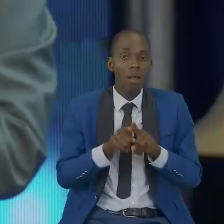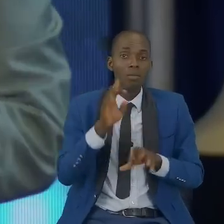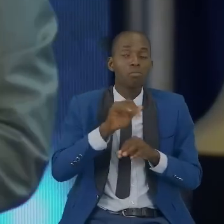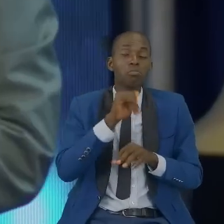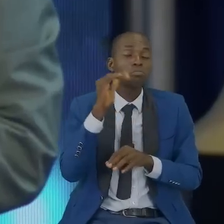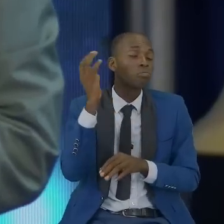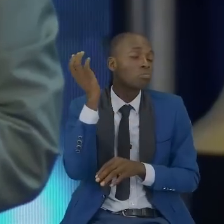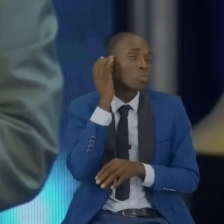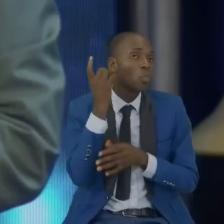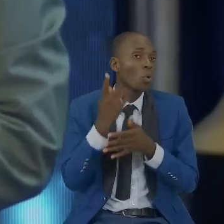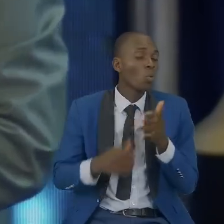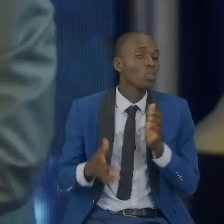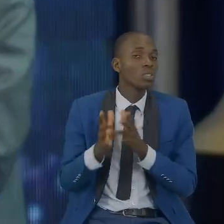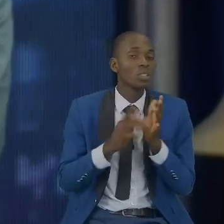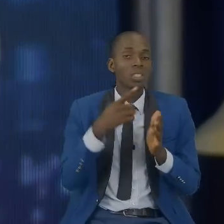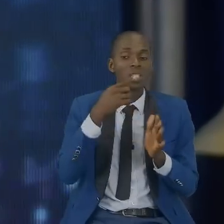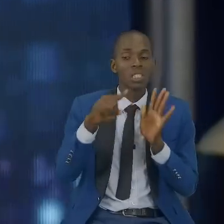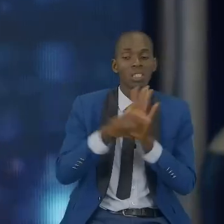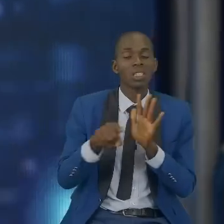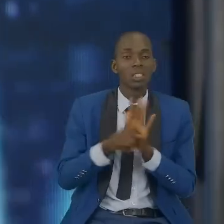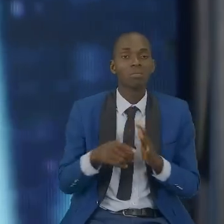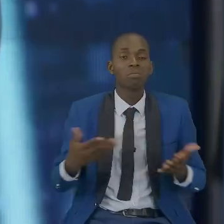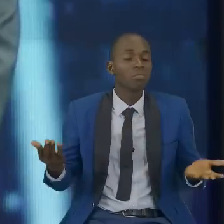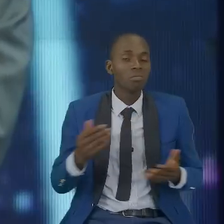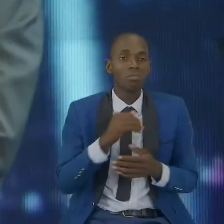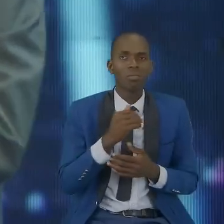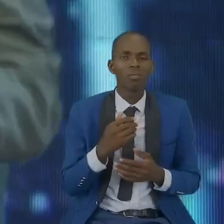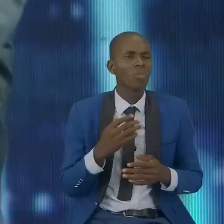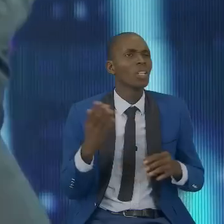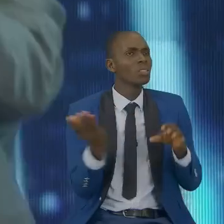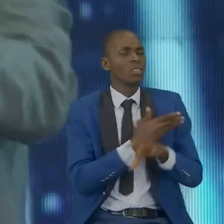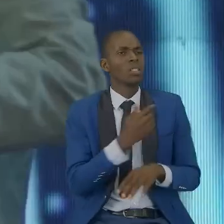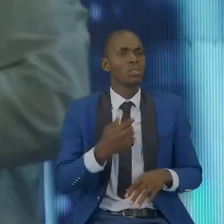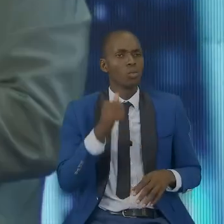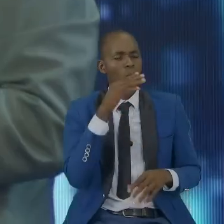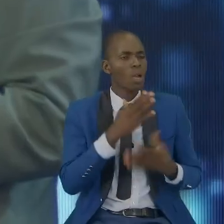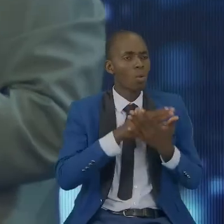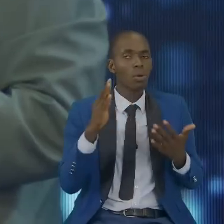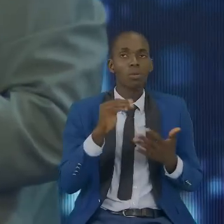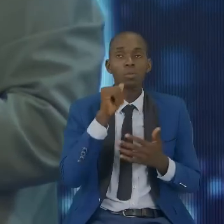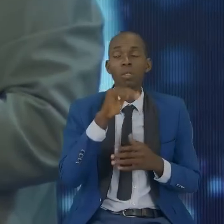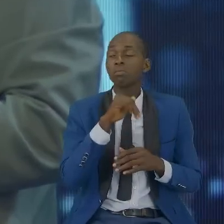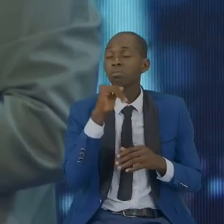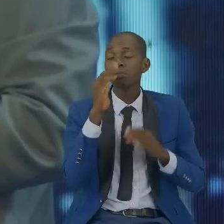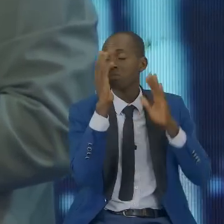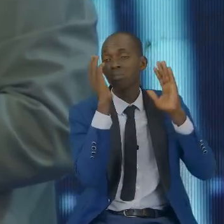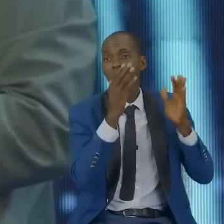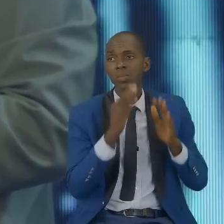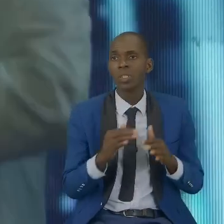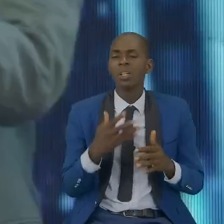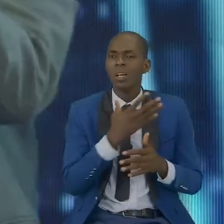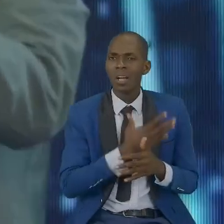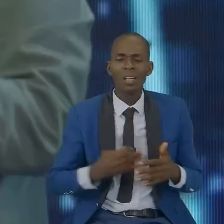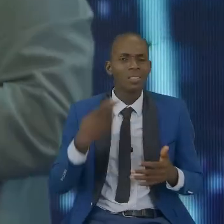that appeared negative. Send her away. Negative. She's crying. She's a noisy